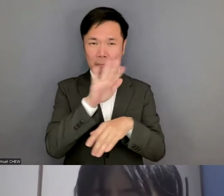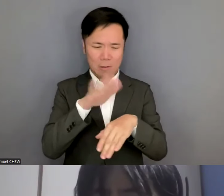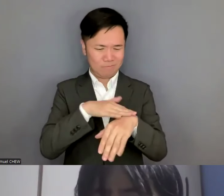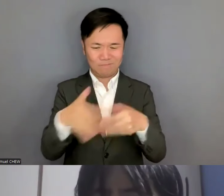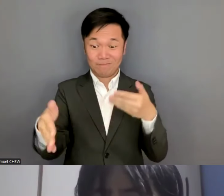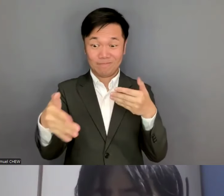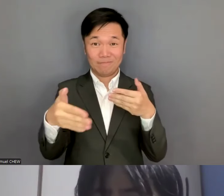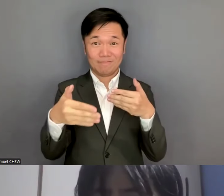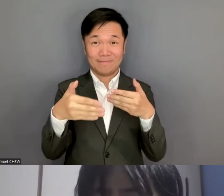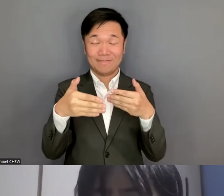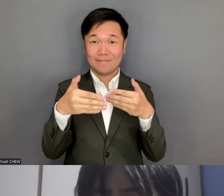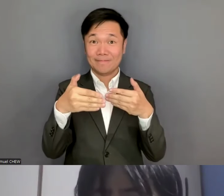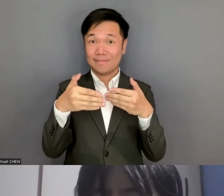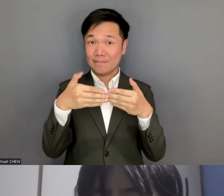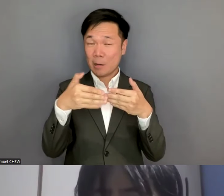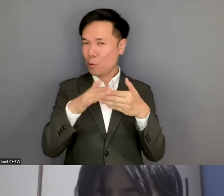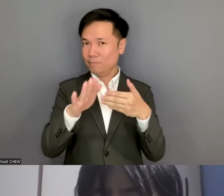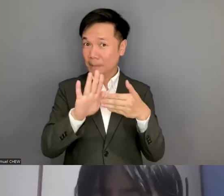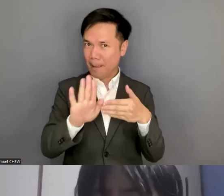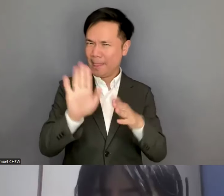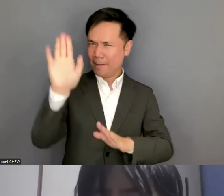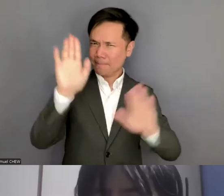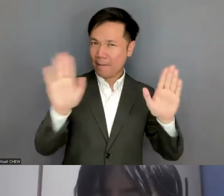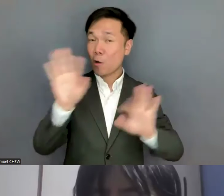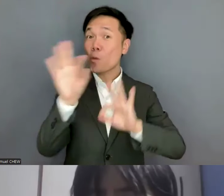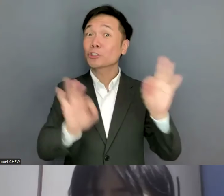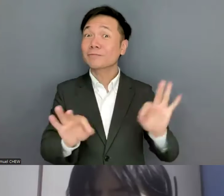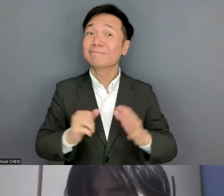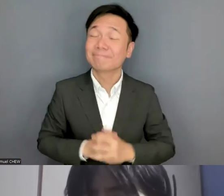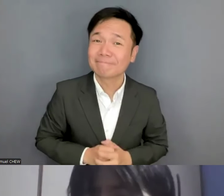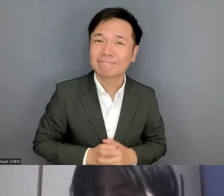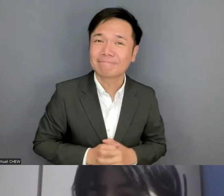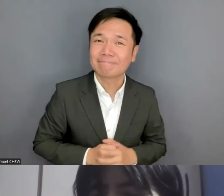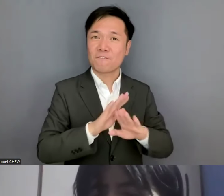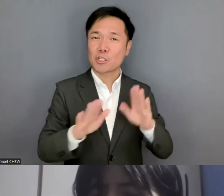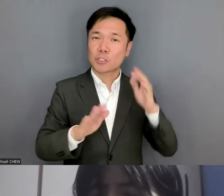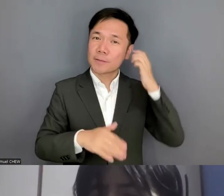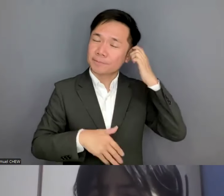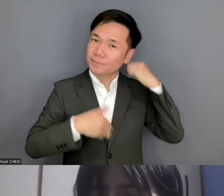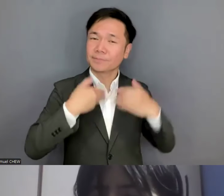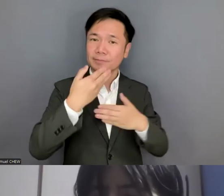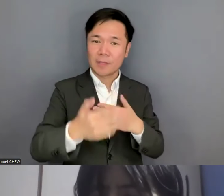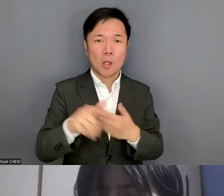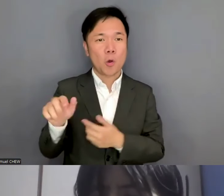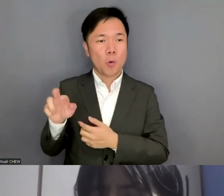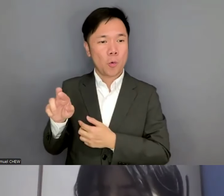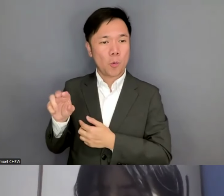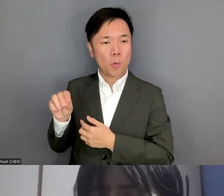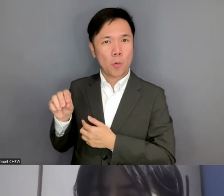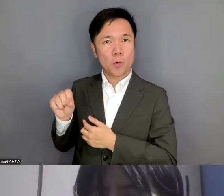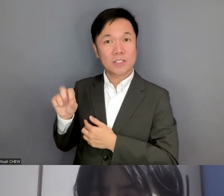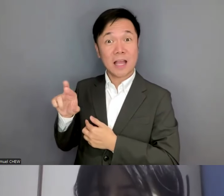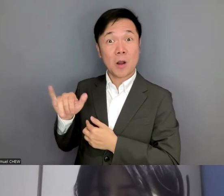webinar today, but we do have some time for questions, and then we're fortunate to have Rosario to give some